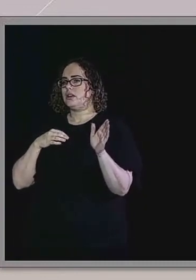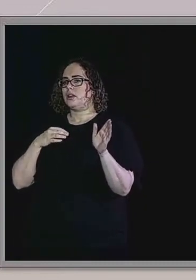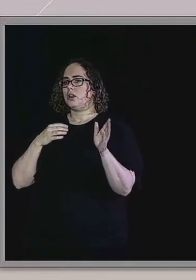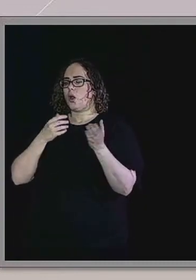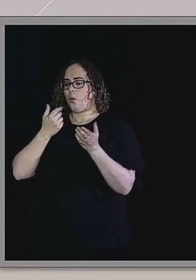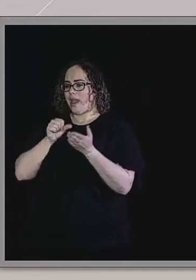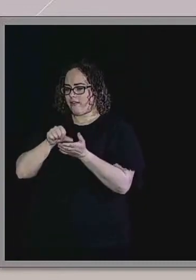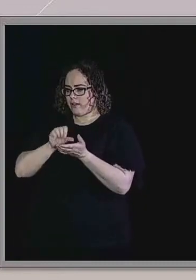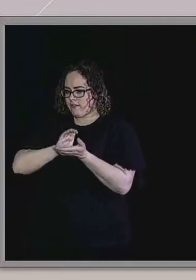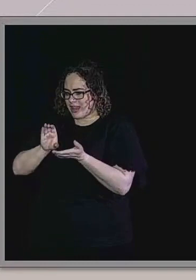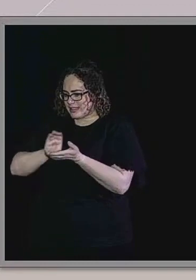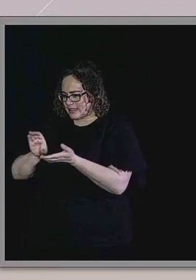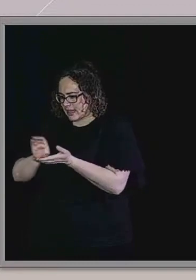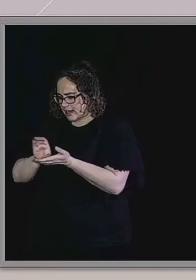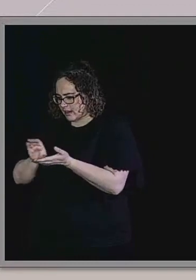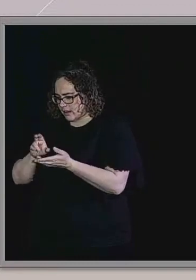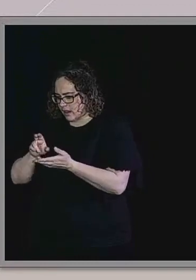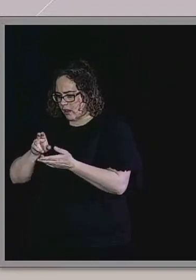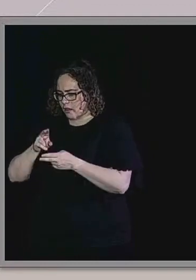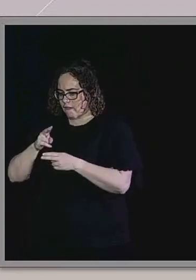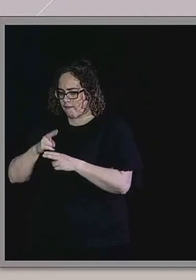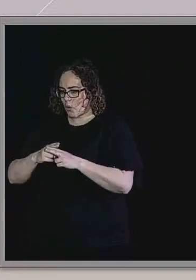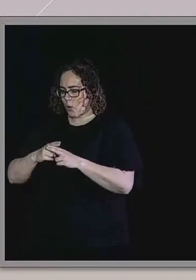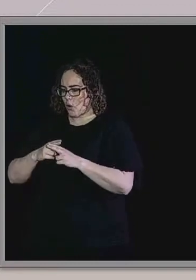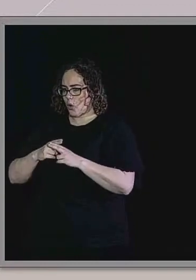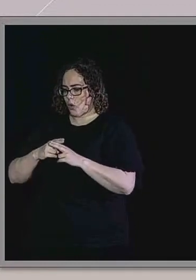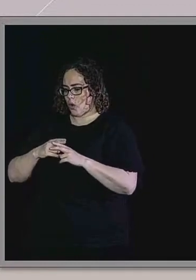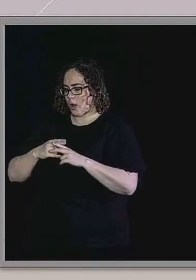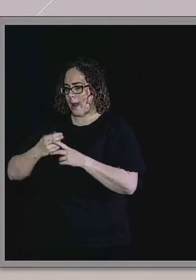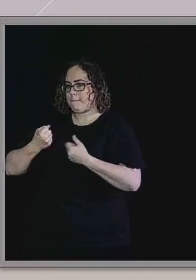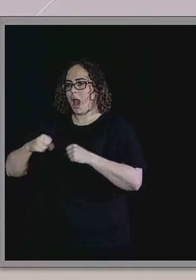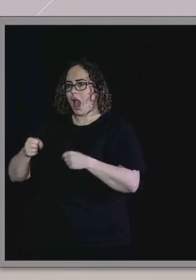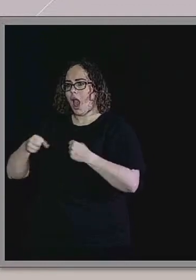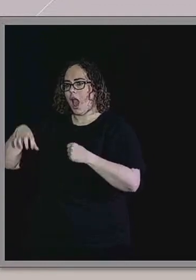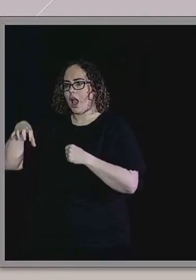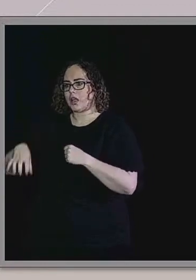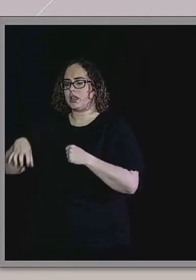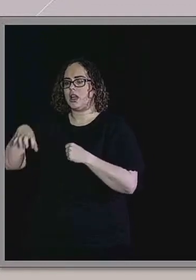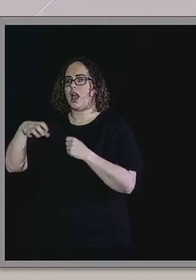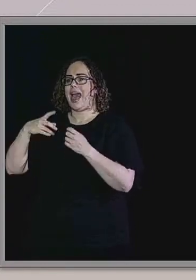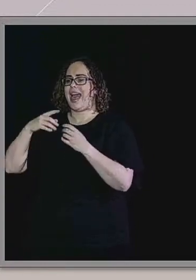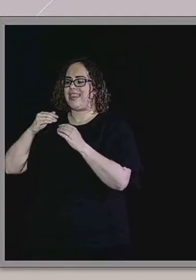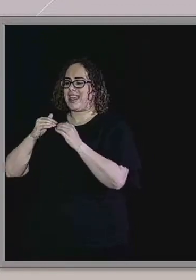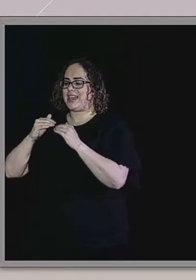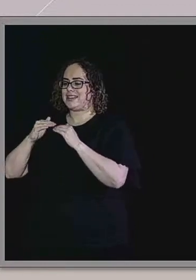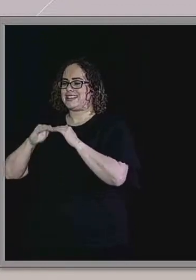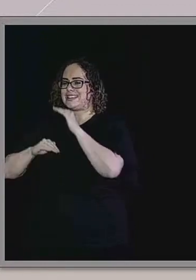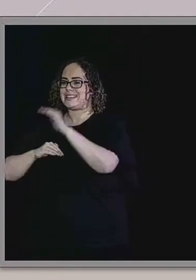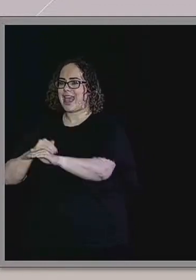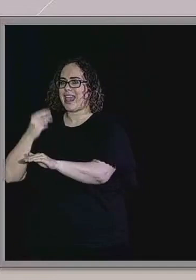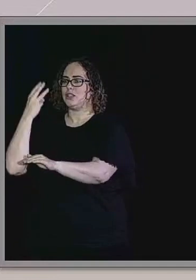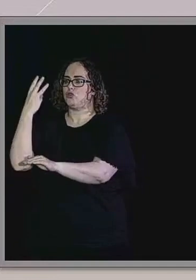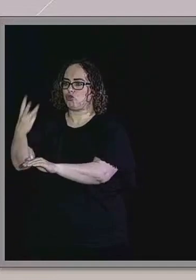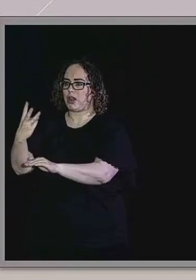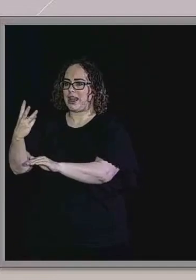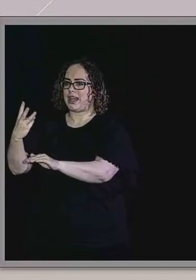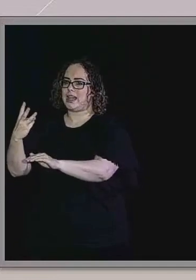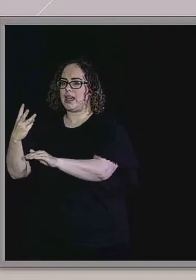park in between, and they're now funding stage 3, which is a short-term transitional accommodation for our members.